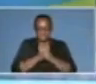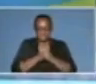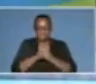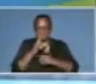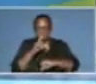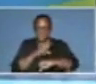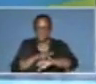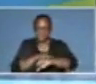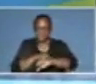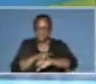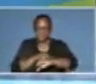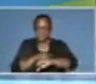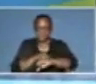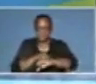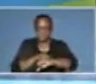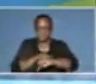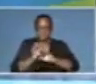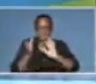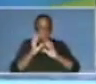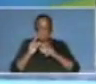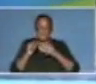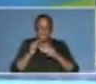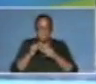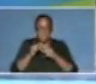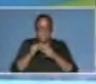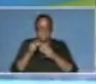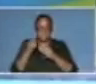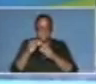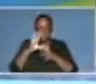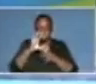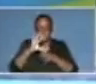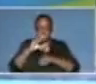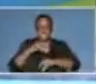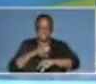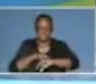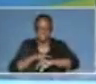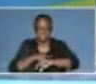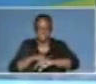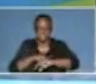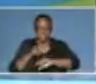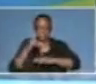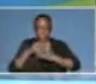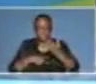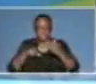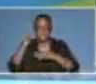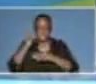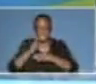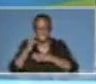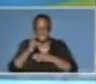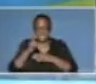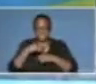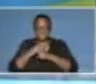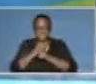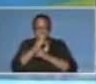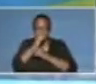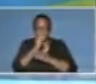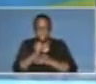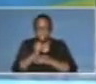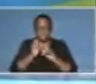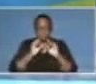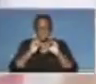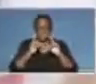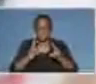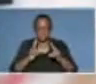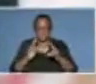Well, it's now the middle of the Atlantic hurricane season, and the Ministry of Disaster Risk Management is taking the necessary steps to effectively respond